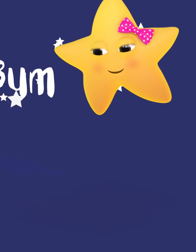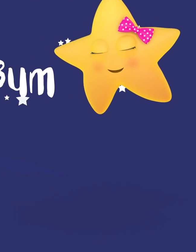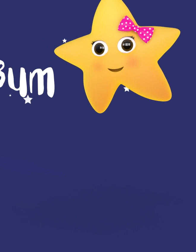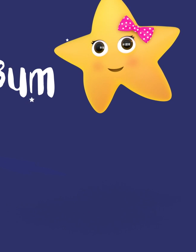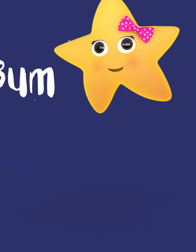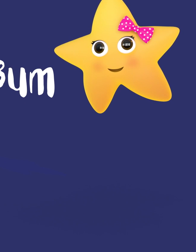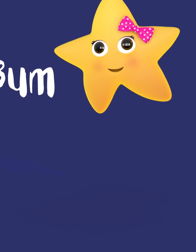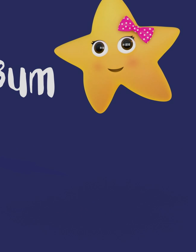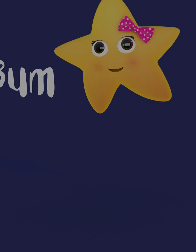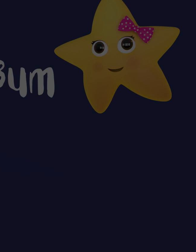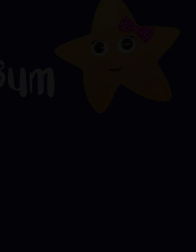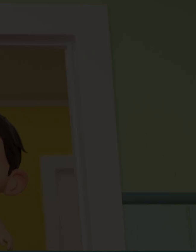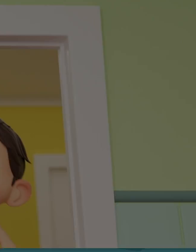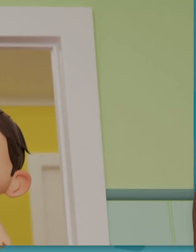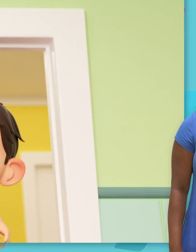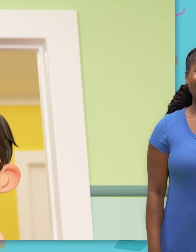little baby bum.